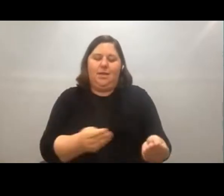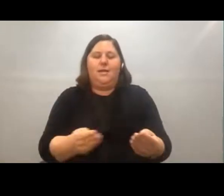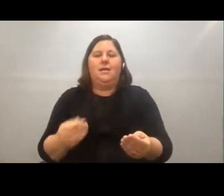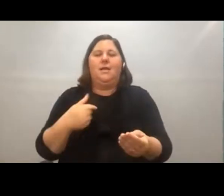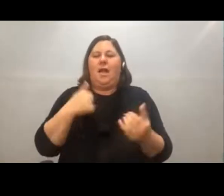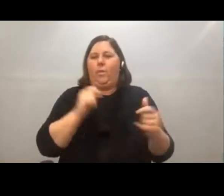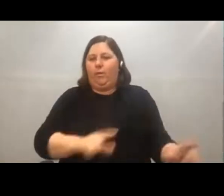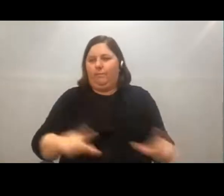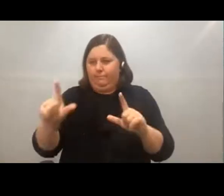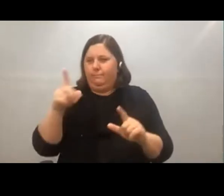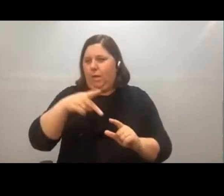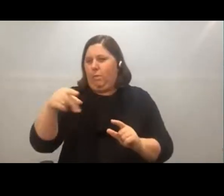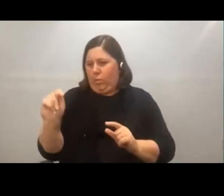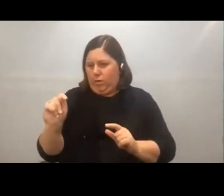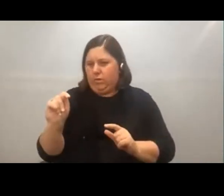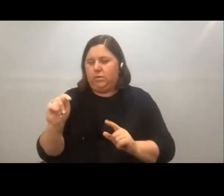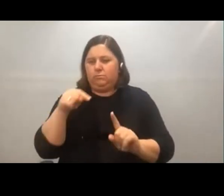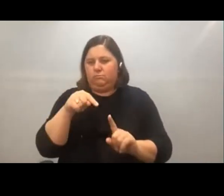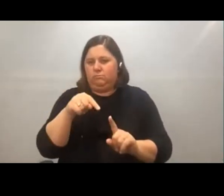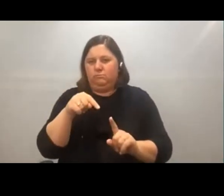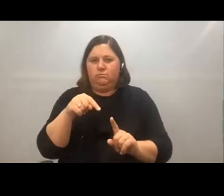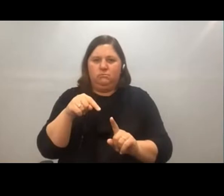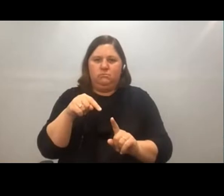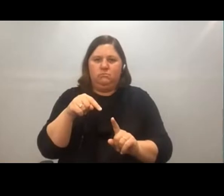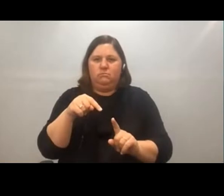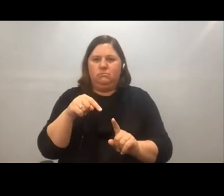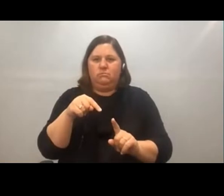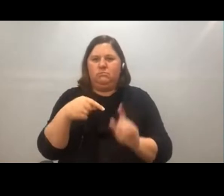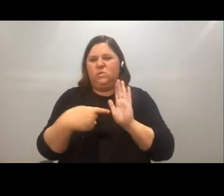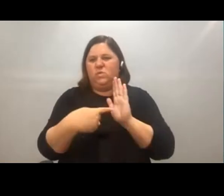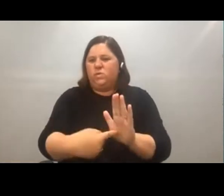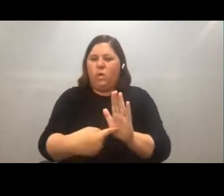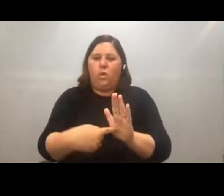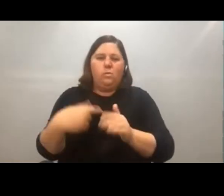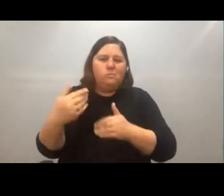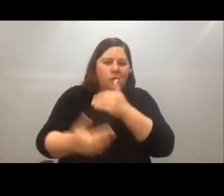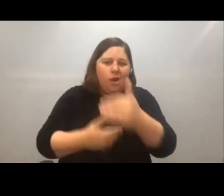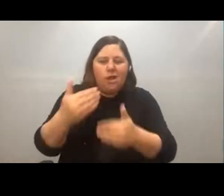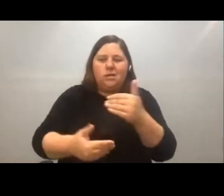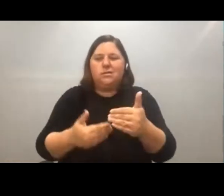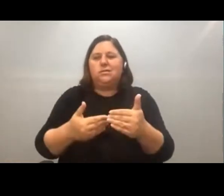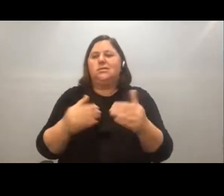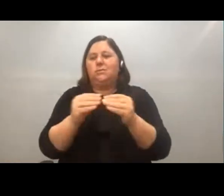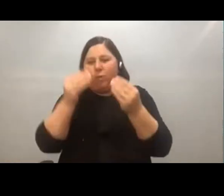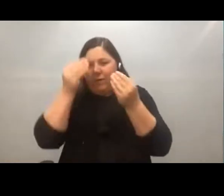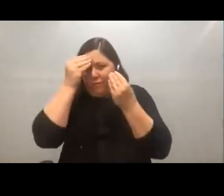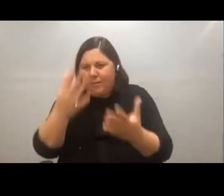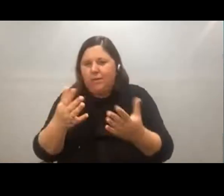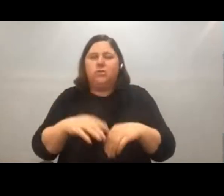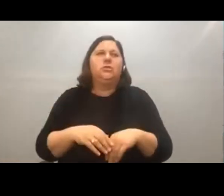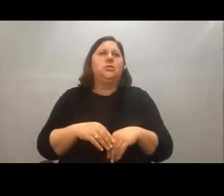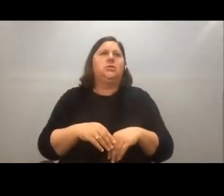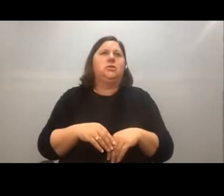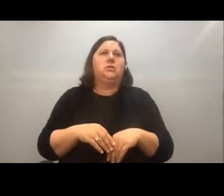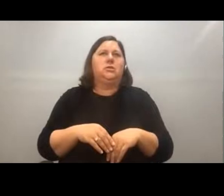powerpoint uh that will just be sort of outlining the process more information about this um